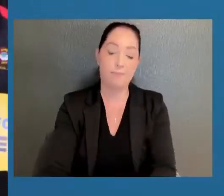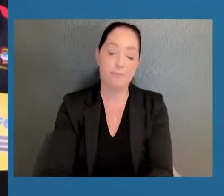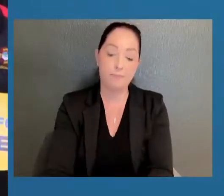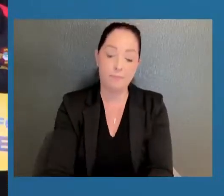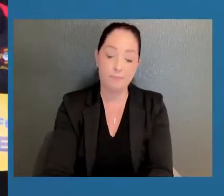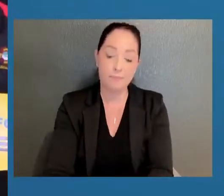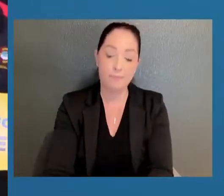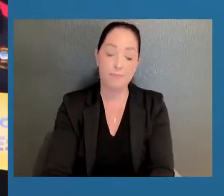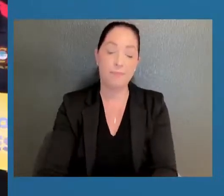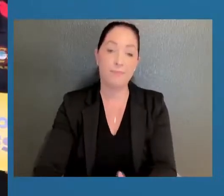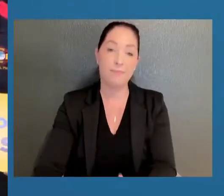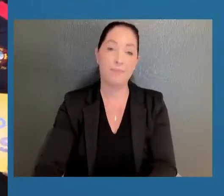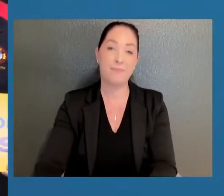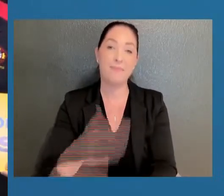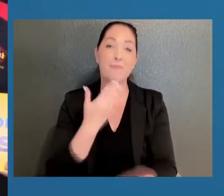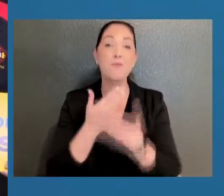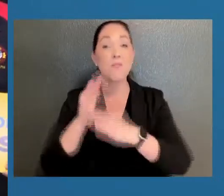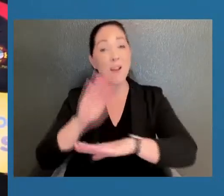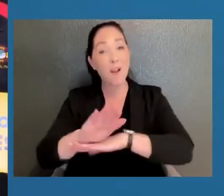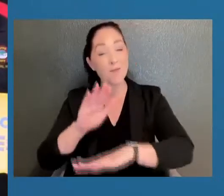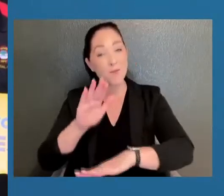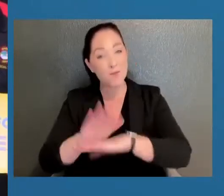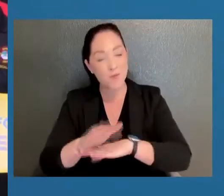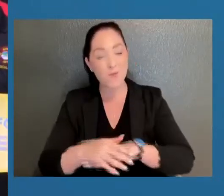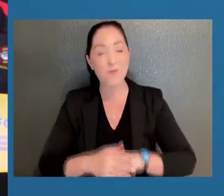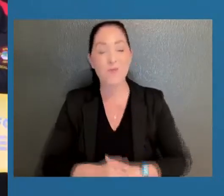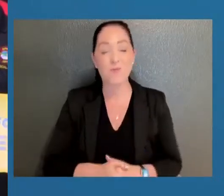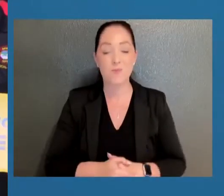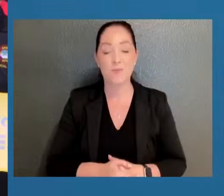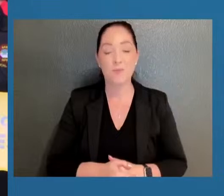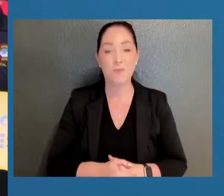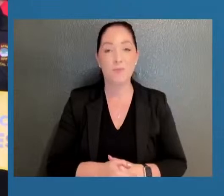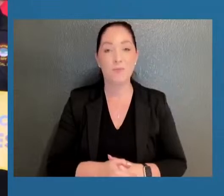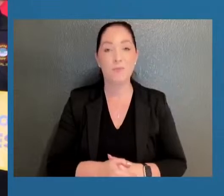Good afternoon, everyone. I